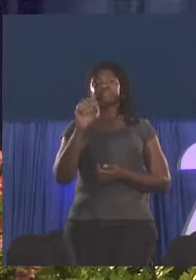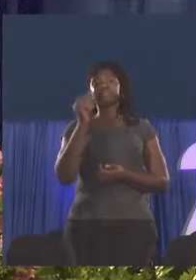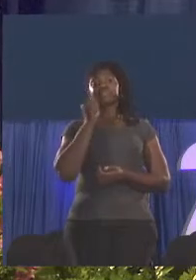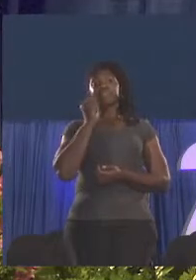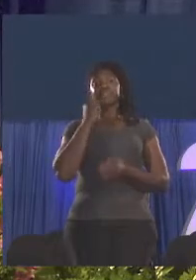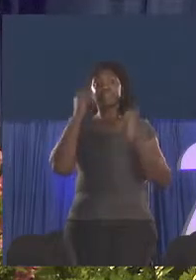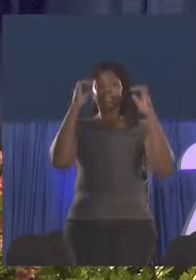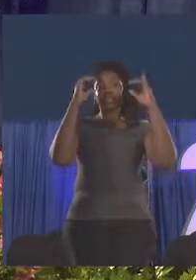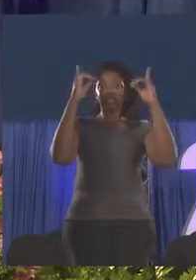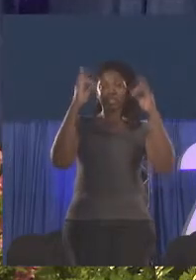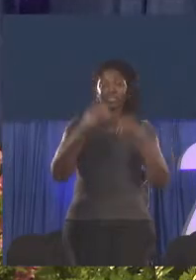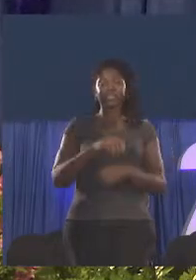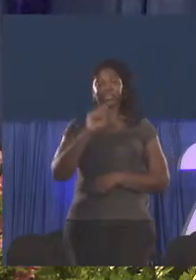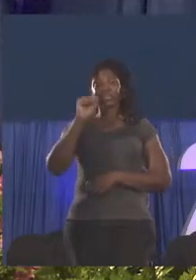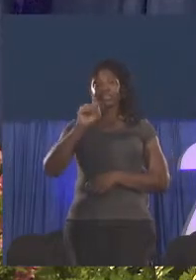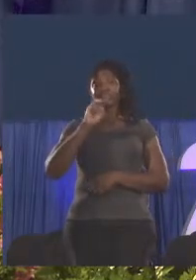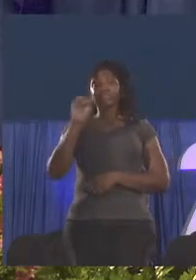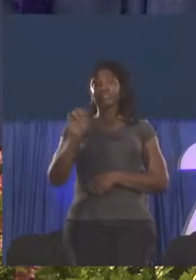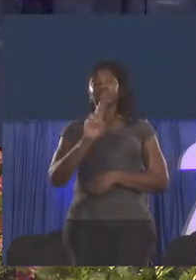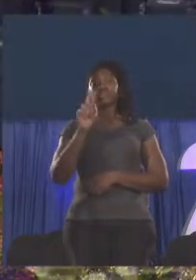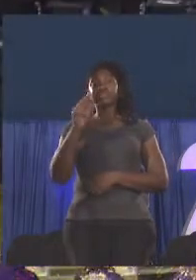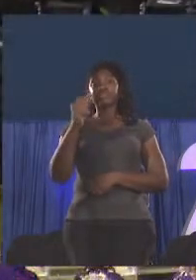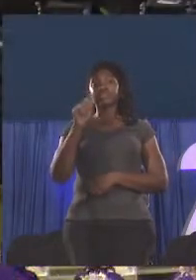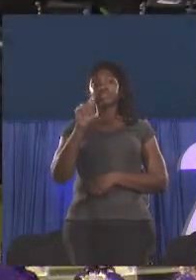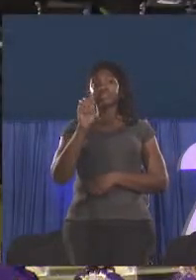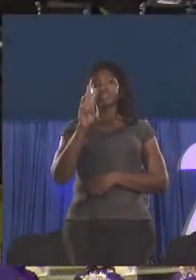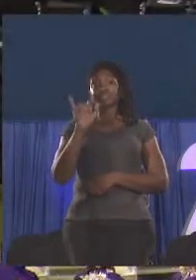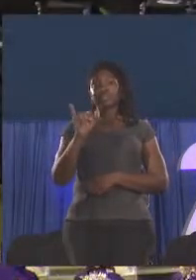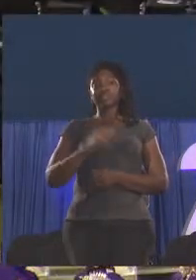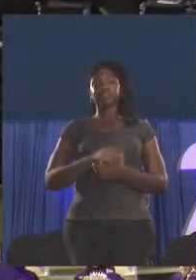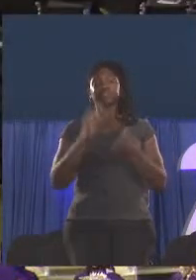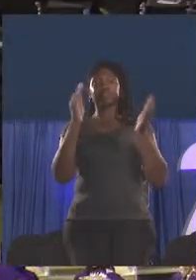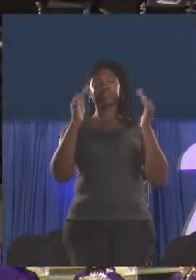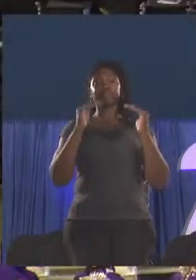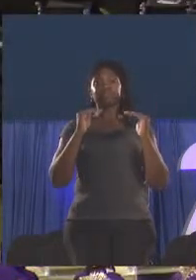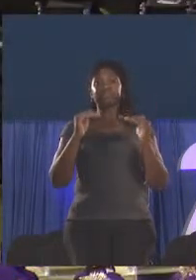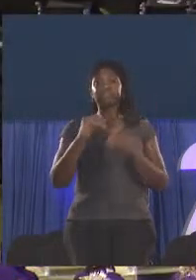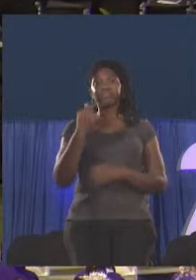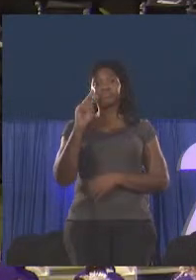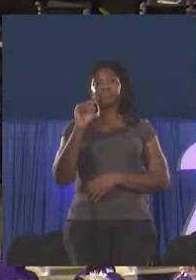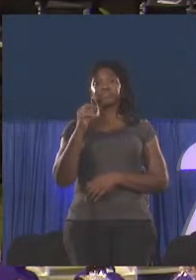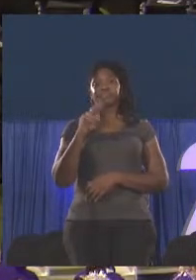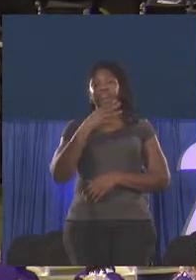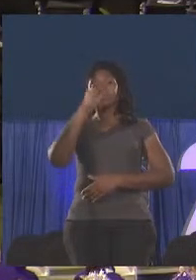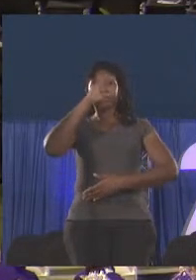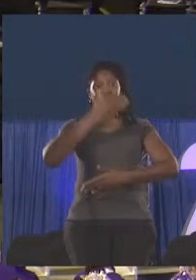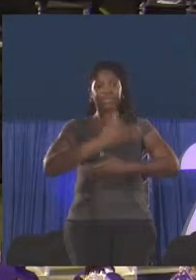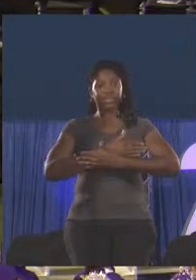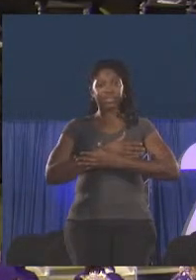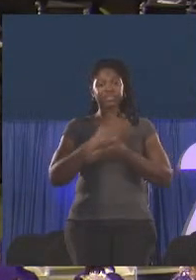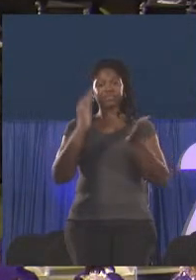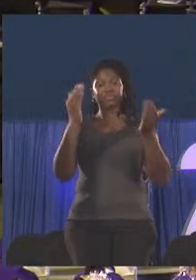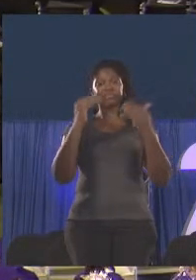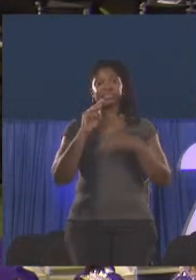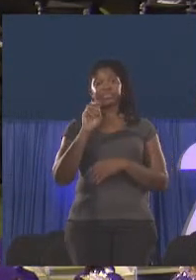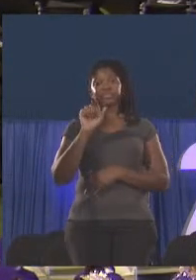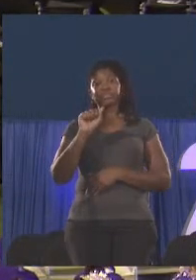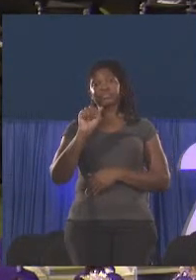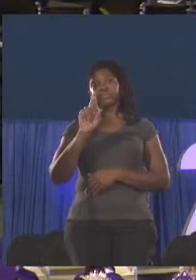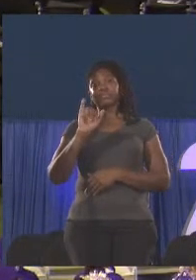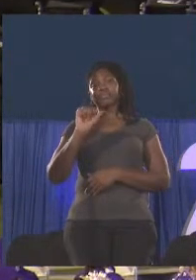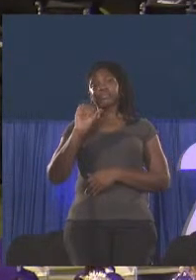Scholarship, St. Mary's University Gateway Scholarship, C.H. Gunther and Son Scholarship, and Brackenridge Mariachi